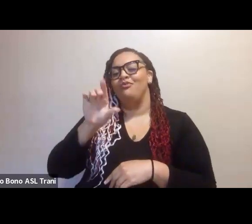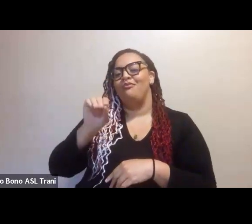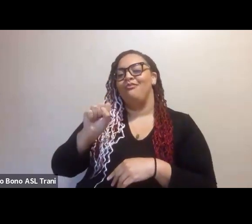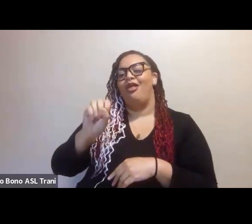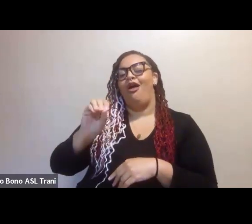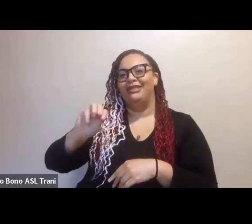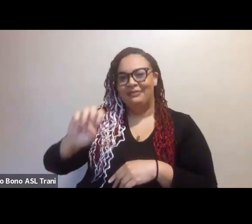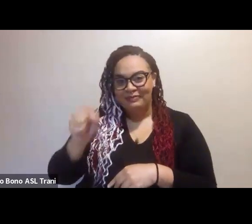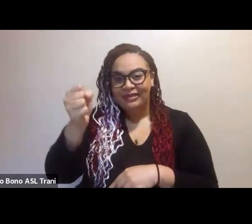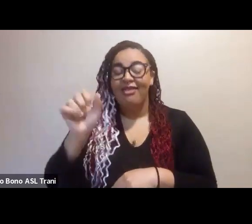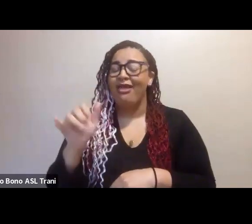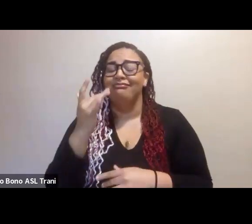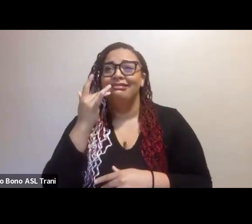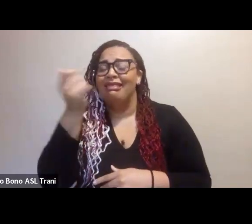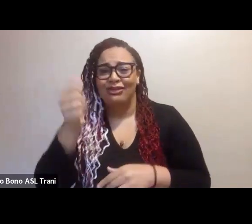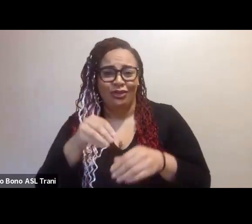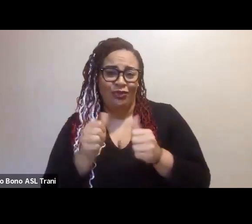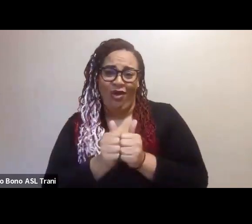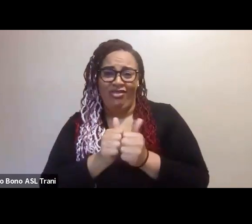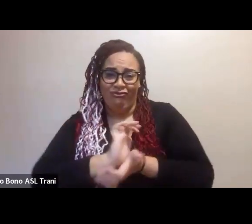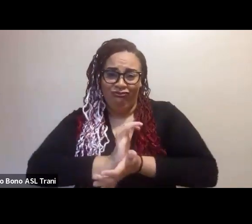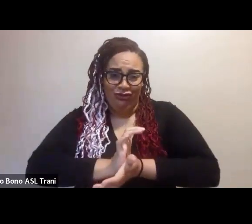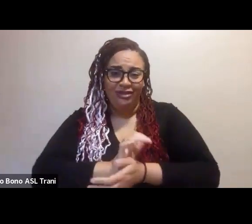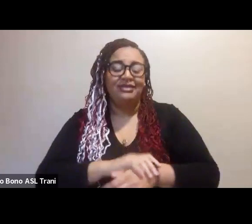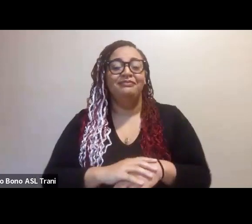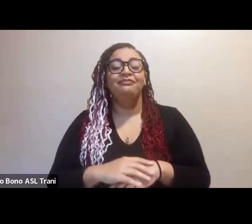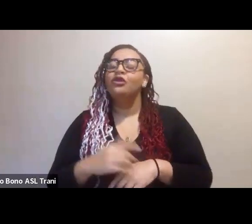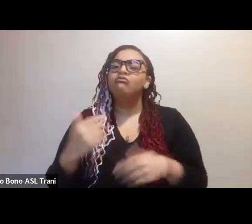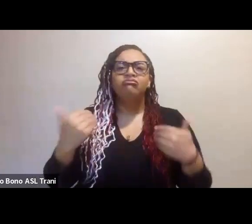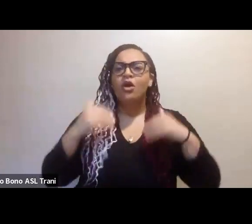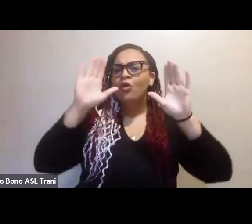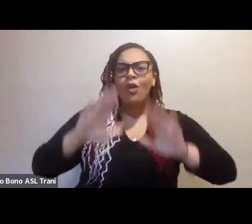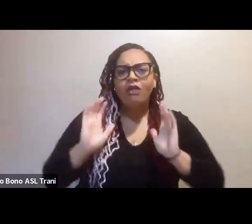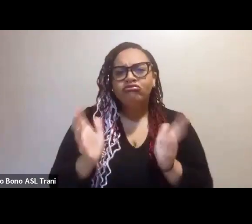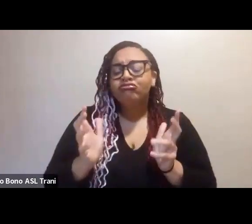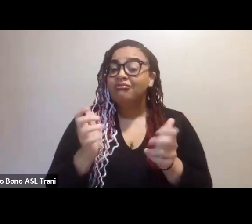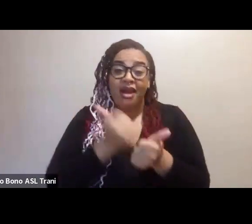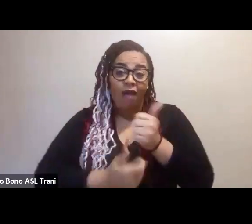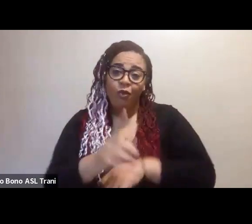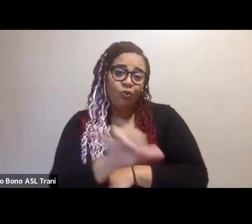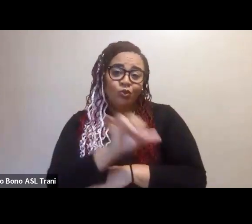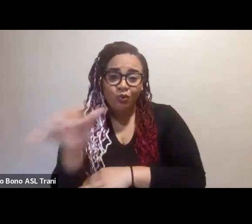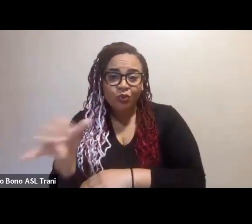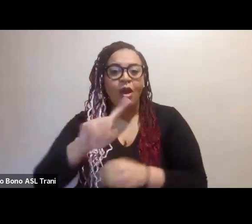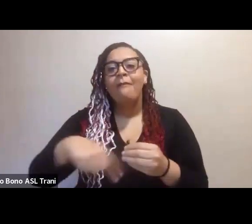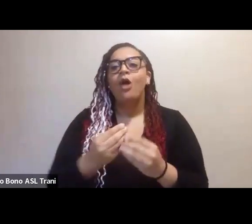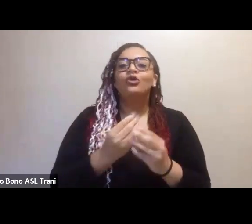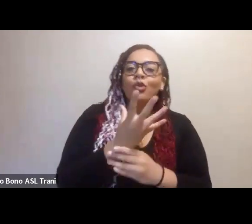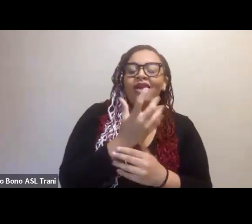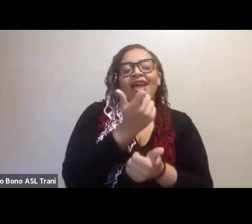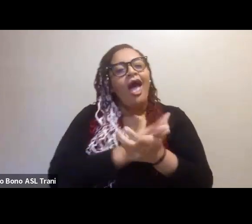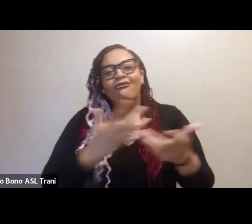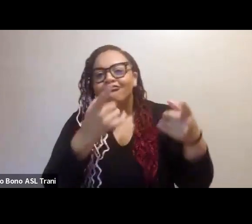is like so delicious. So yeah, we had a really good chat, and I hope everyone else did too, about spring and everything that